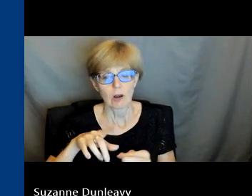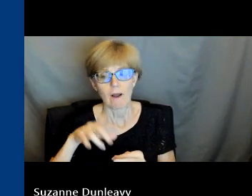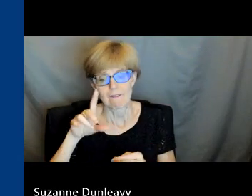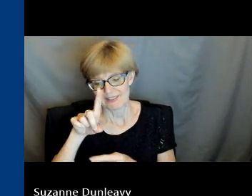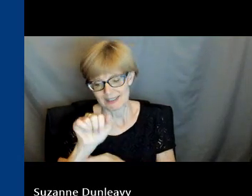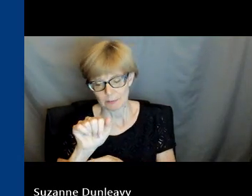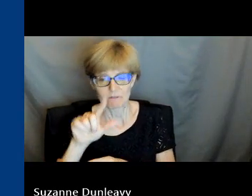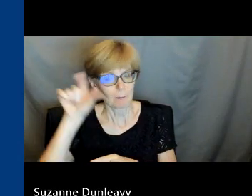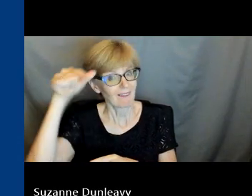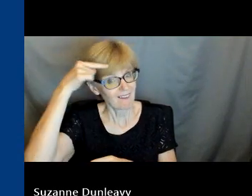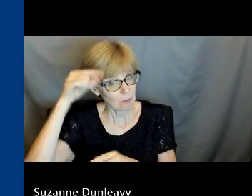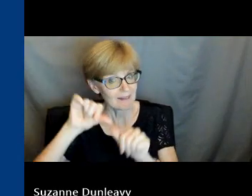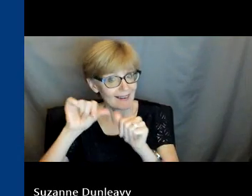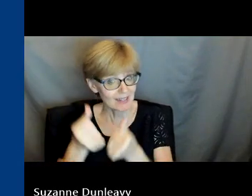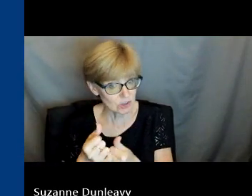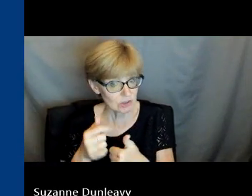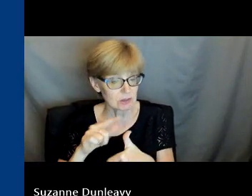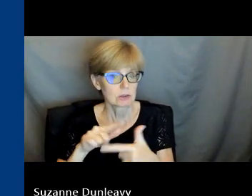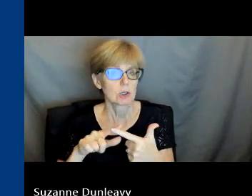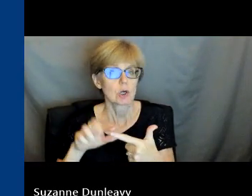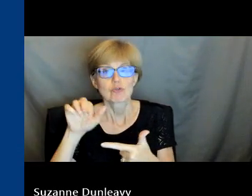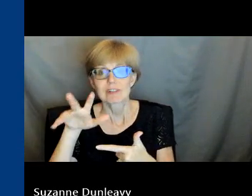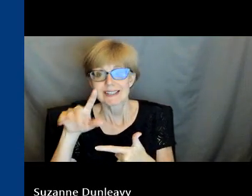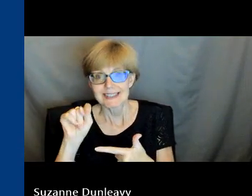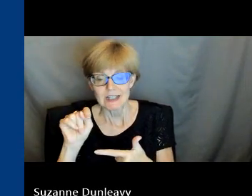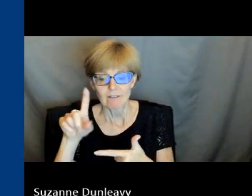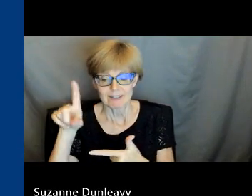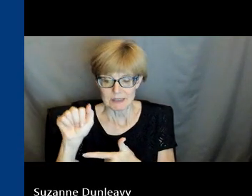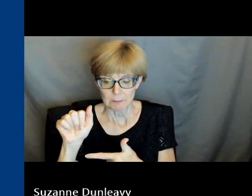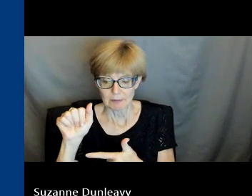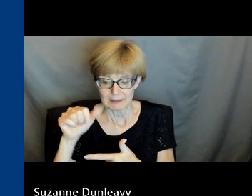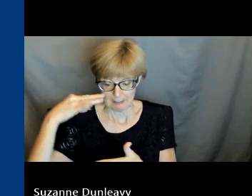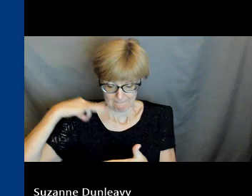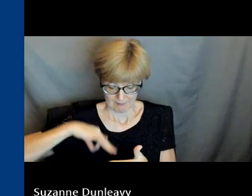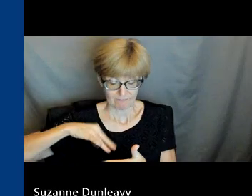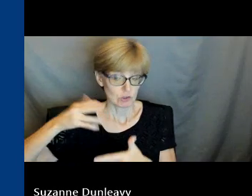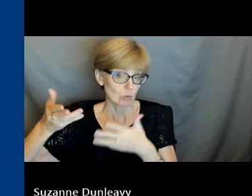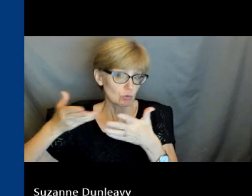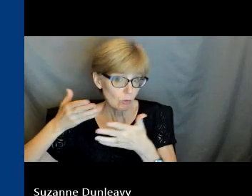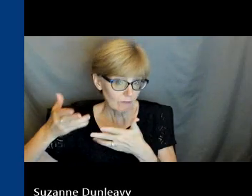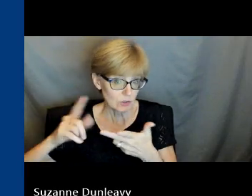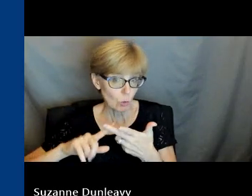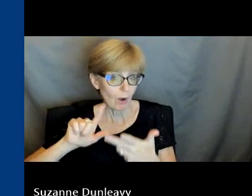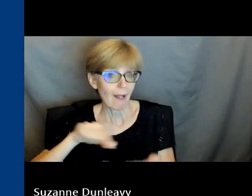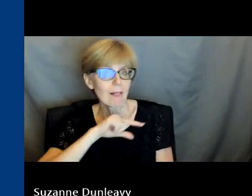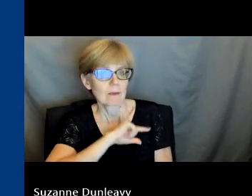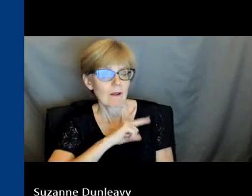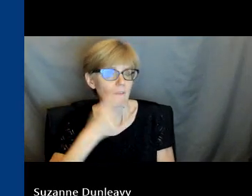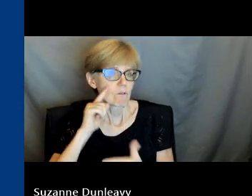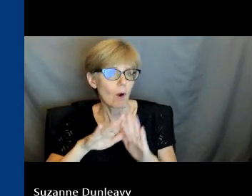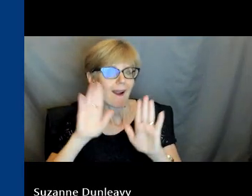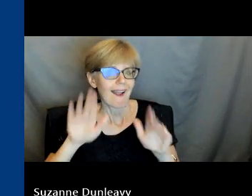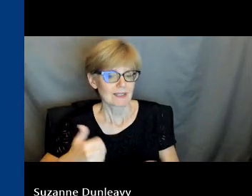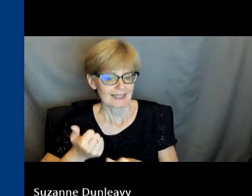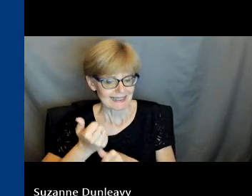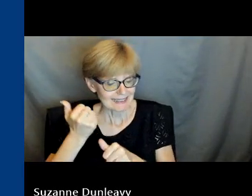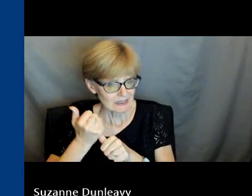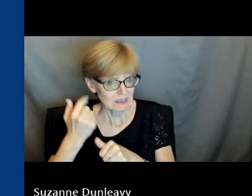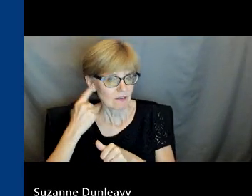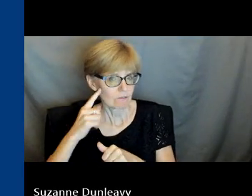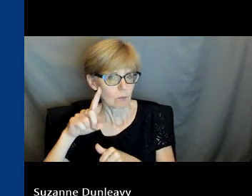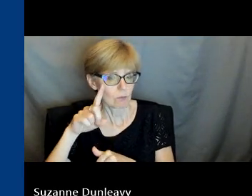governmental agency, receipt of disability benefits or services, or eligibility for housing assistance because of a